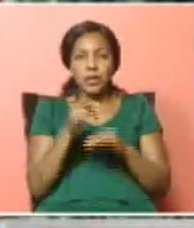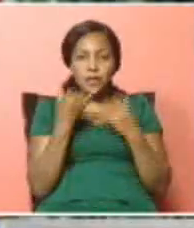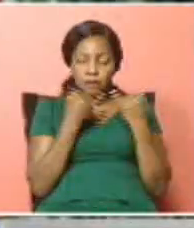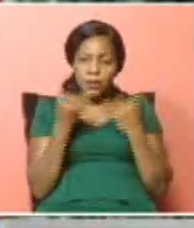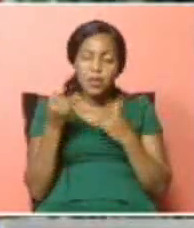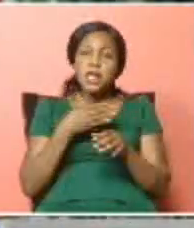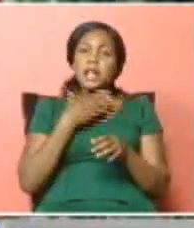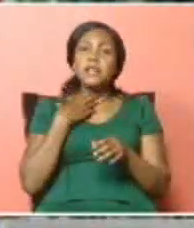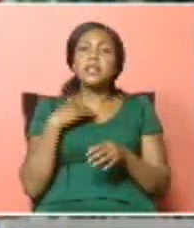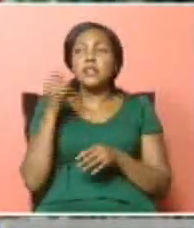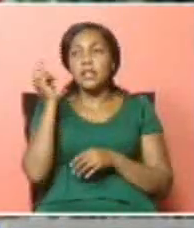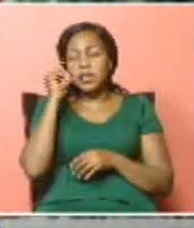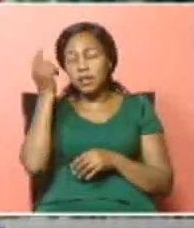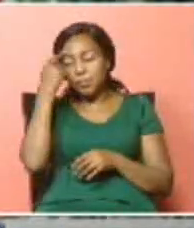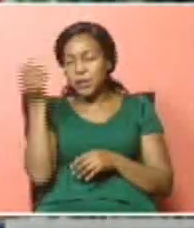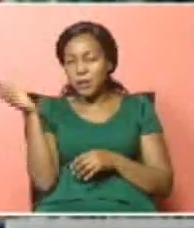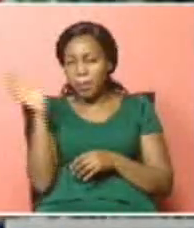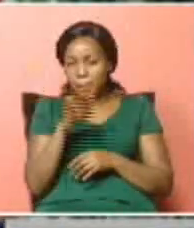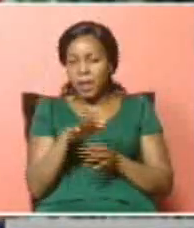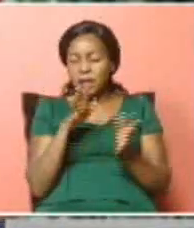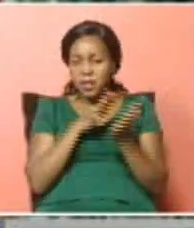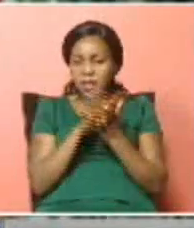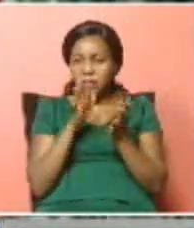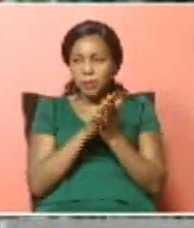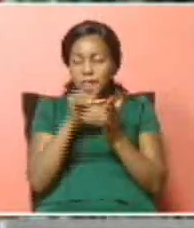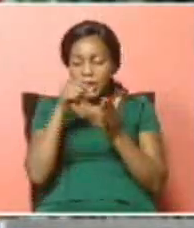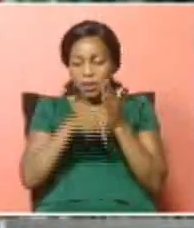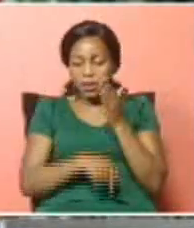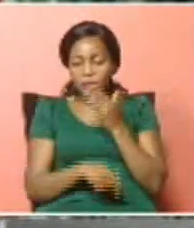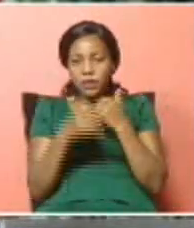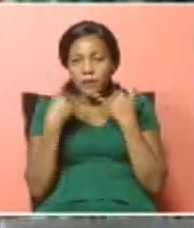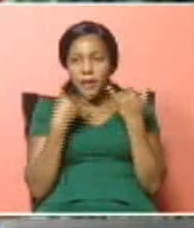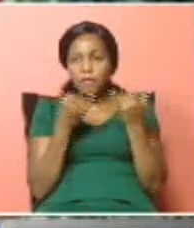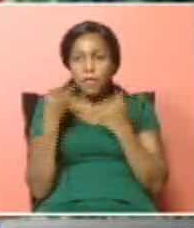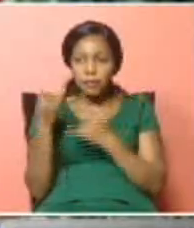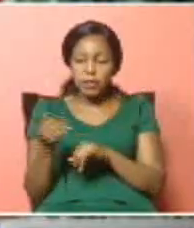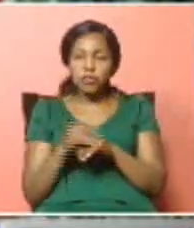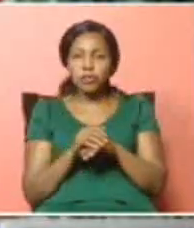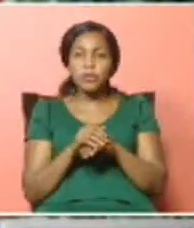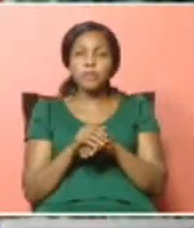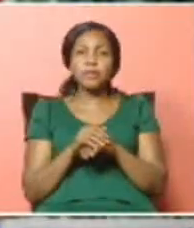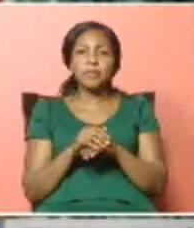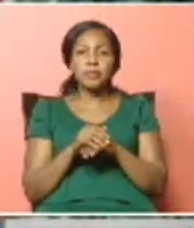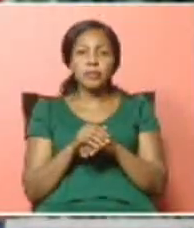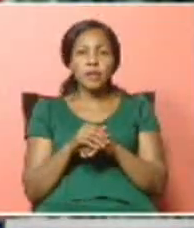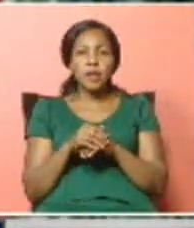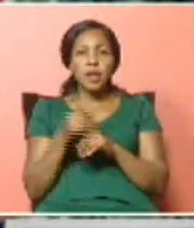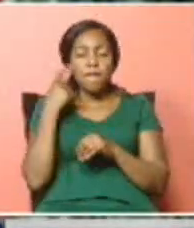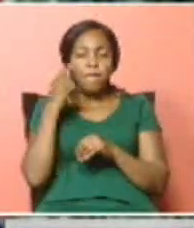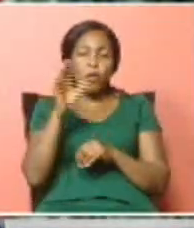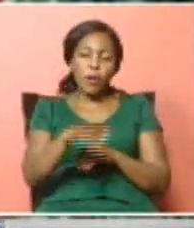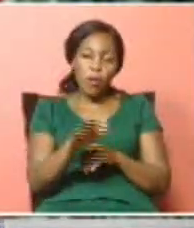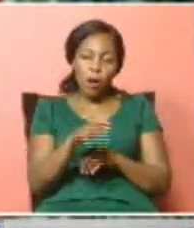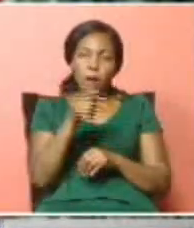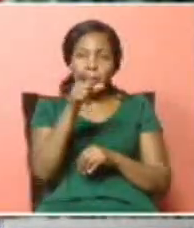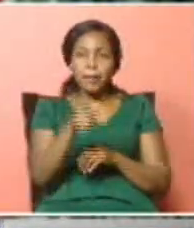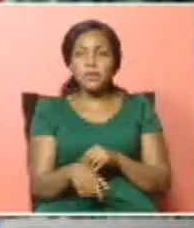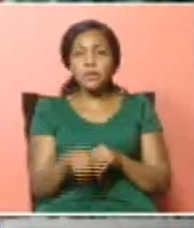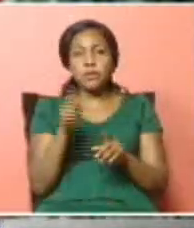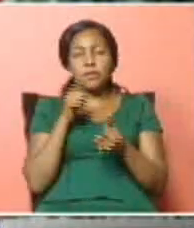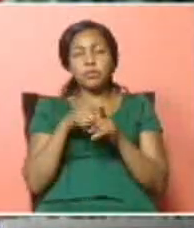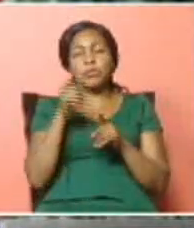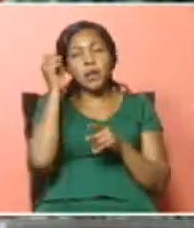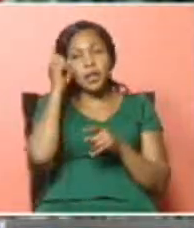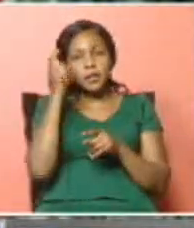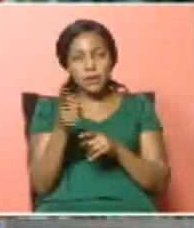back and break down this information, yes, into small pieces of information for a local person, a grassroots person,